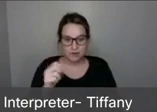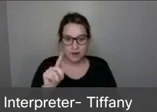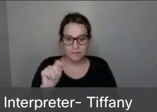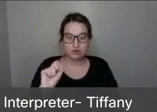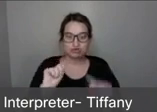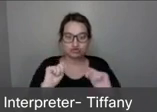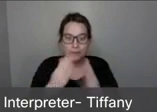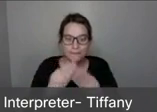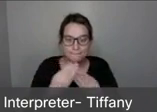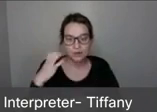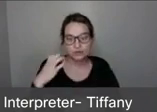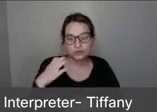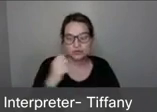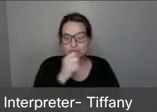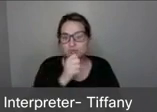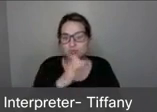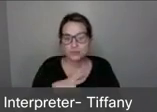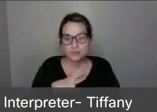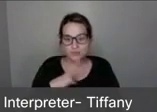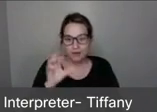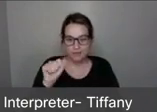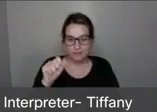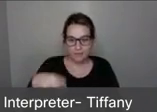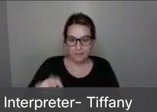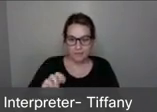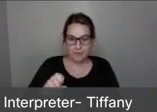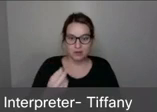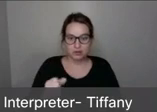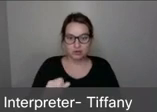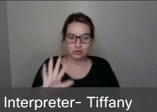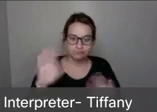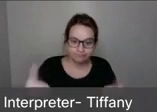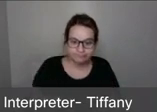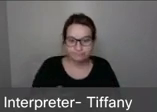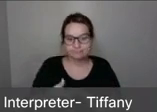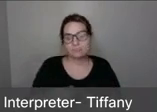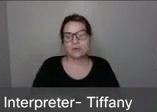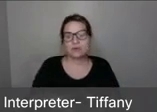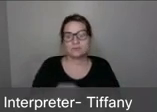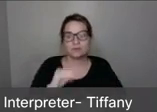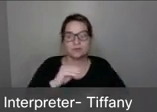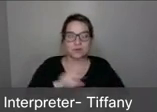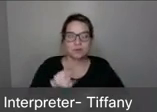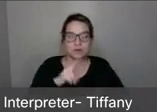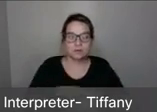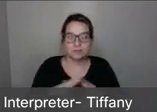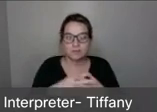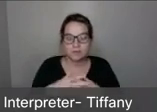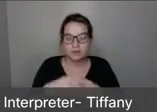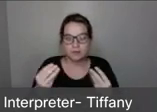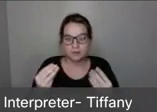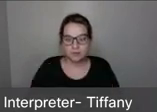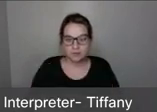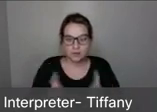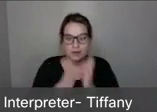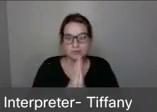of this great White Mount Apache Tribe. Welcome to the Fort Apache Indian Reservation. Thank you for accepting our request to host a meeting